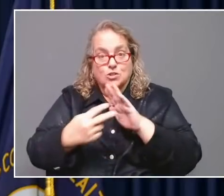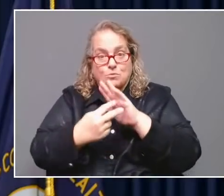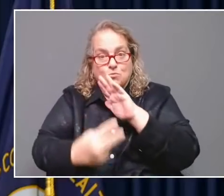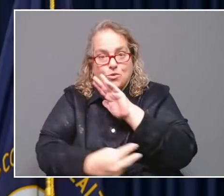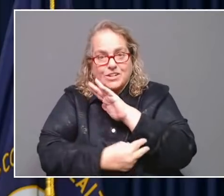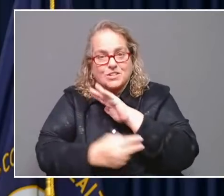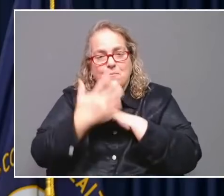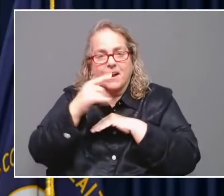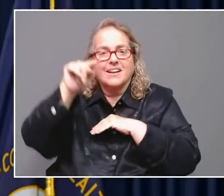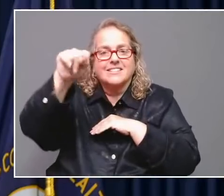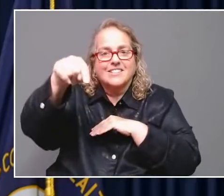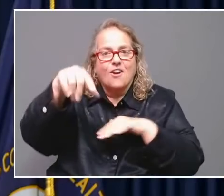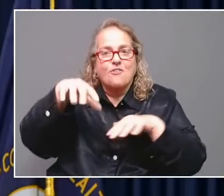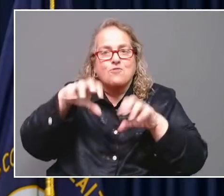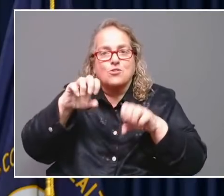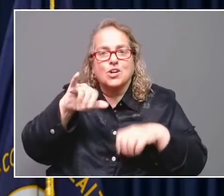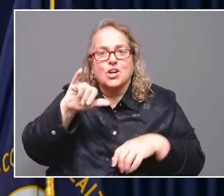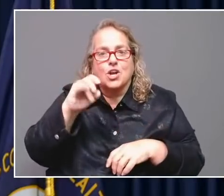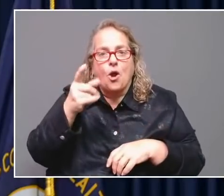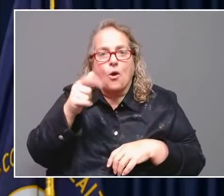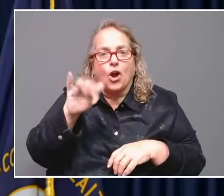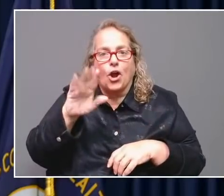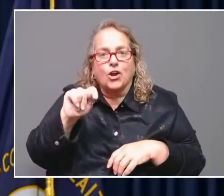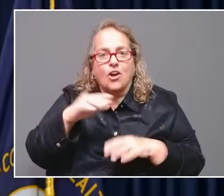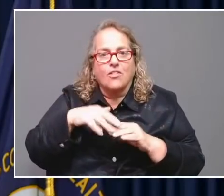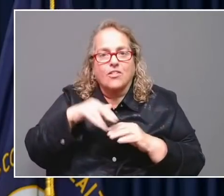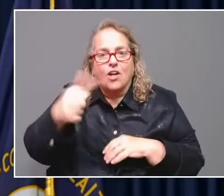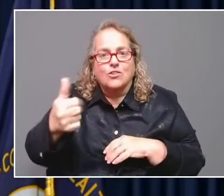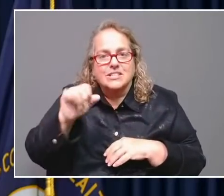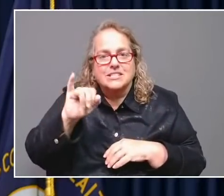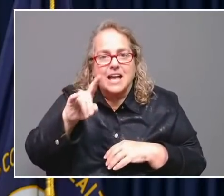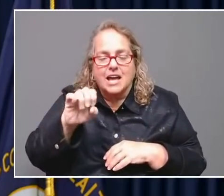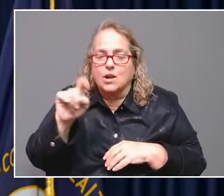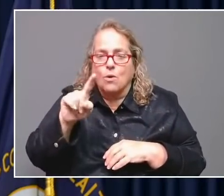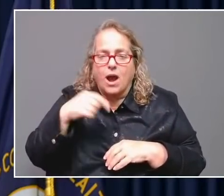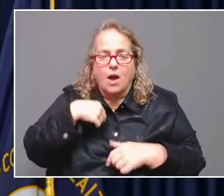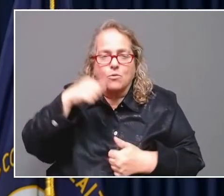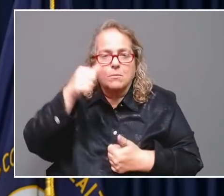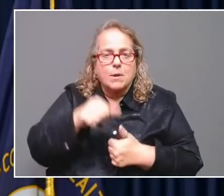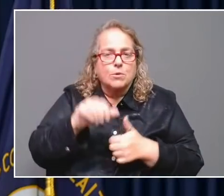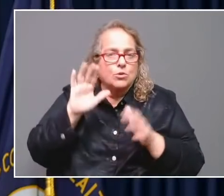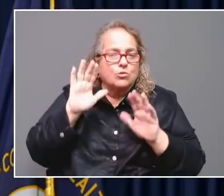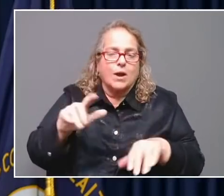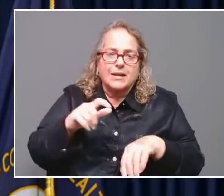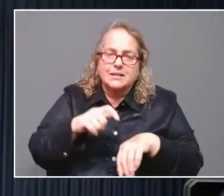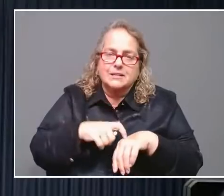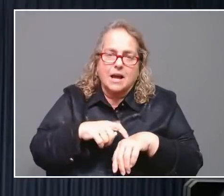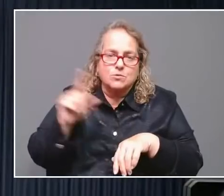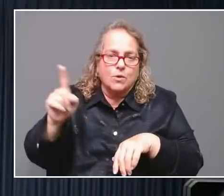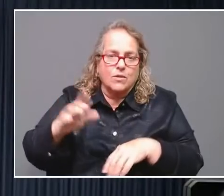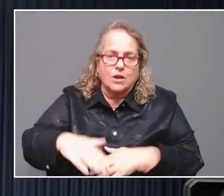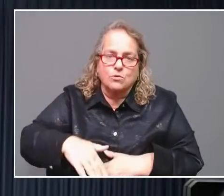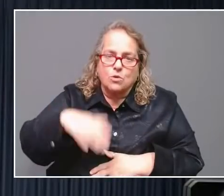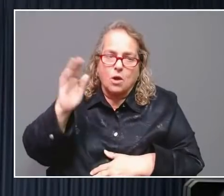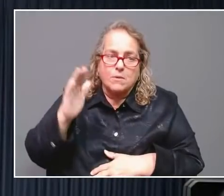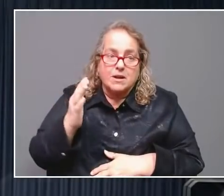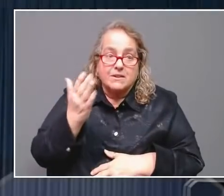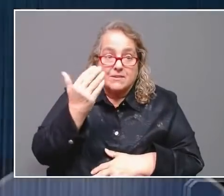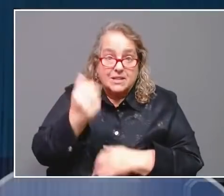side, and where I remember so many great times from them growing up. For 15 years, my